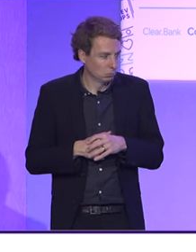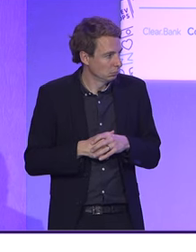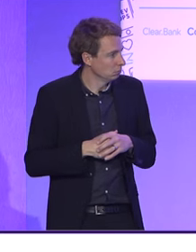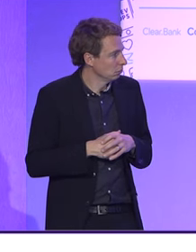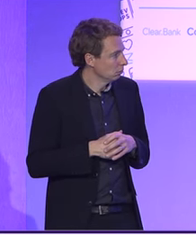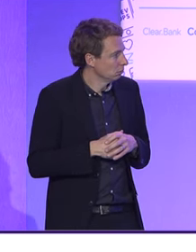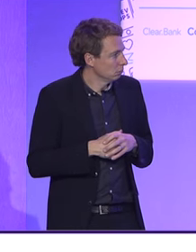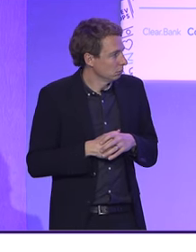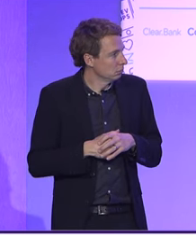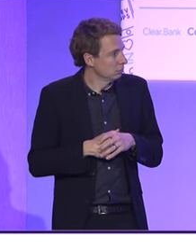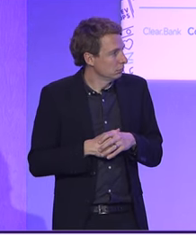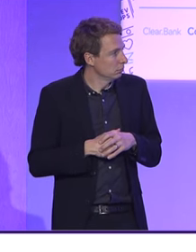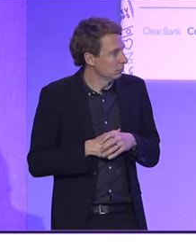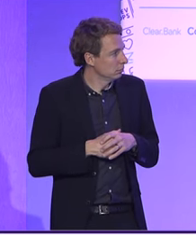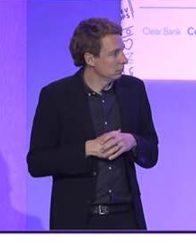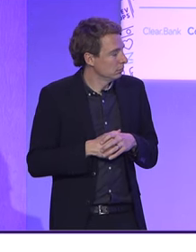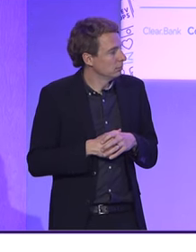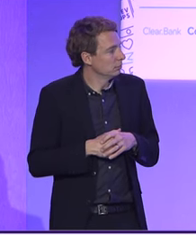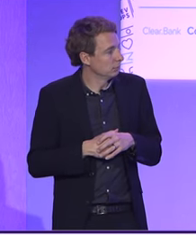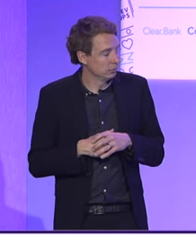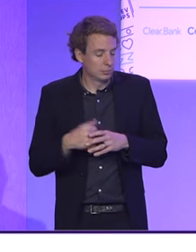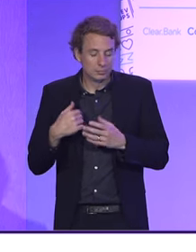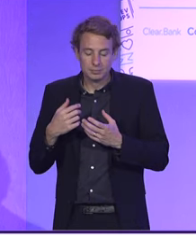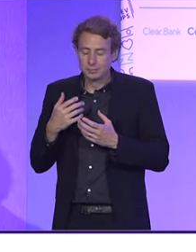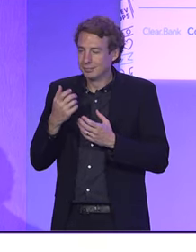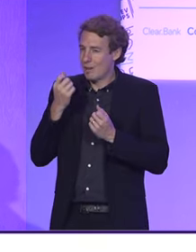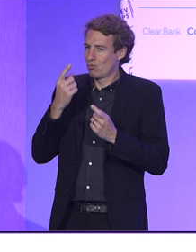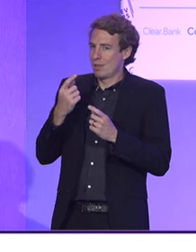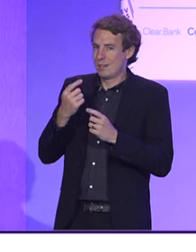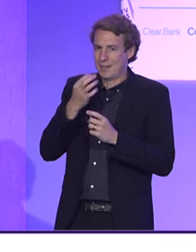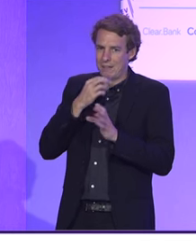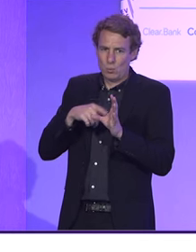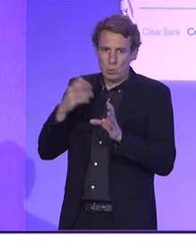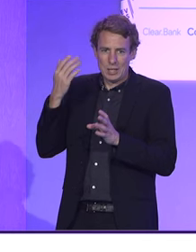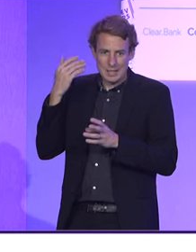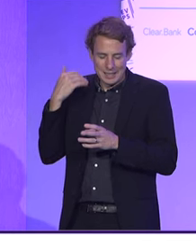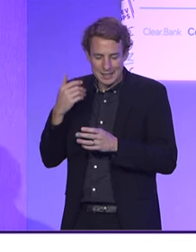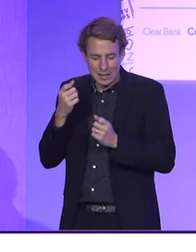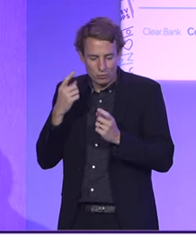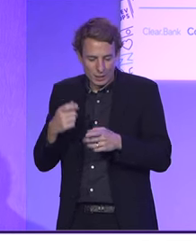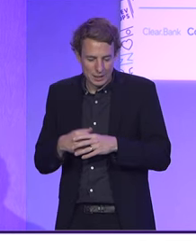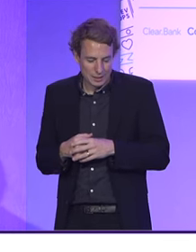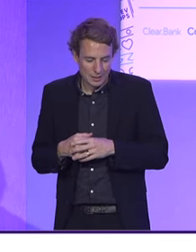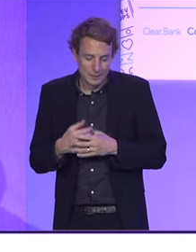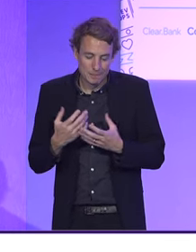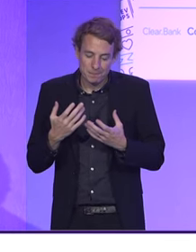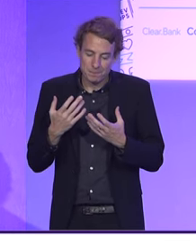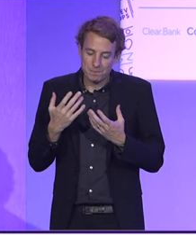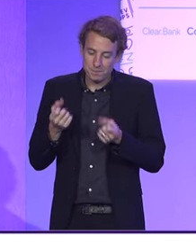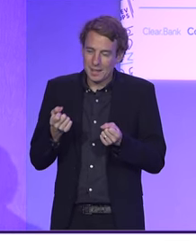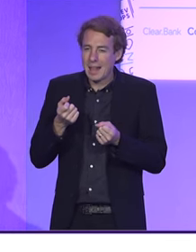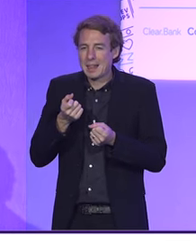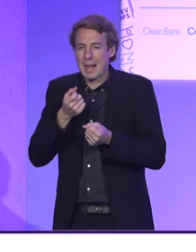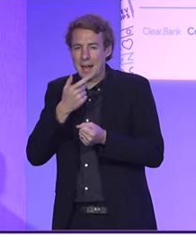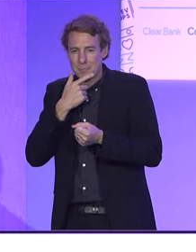say, because I read some weeks ago, there is a web page, but basically it's a quiz about the Amazon